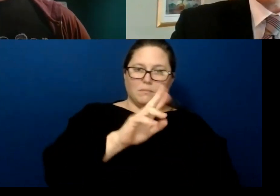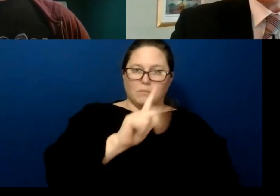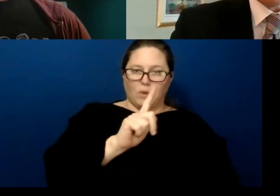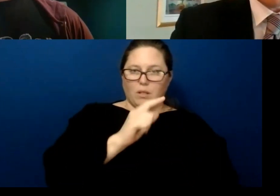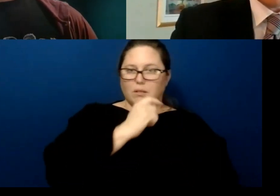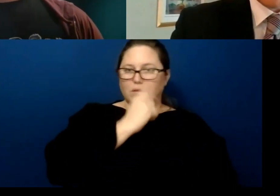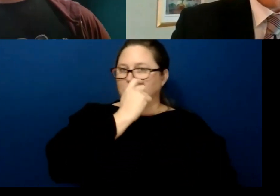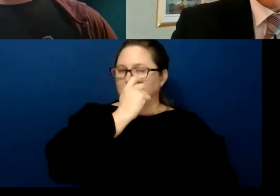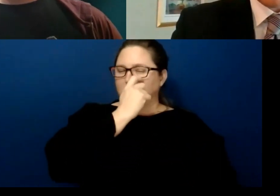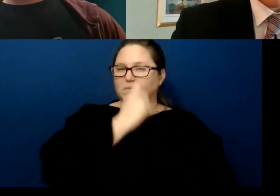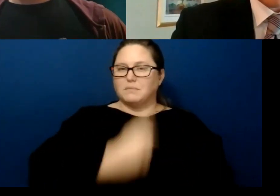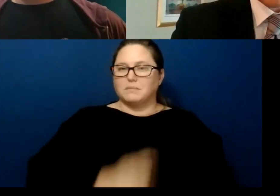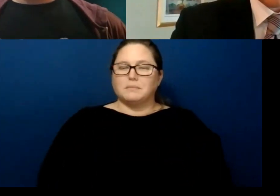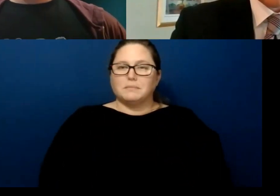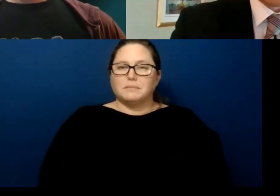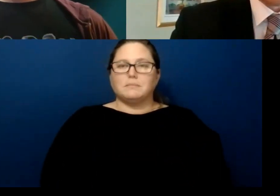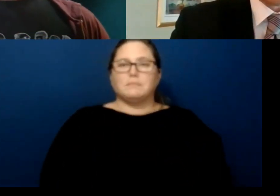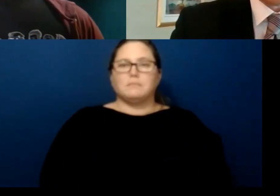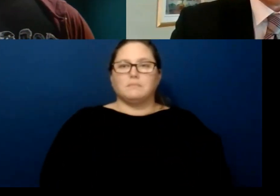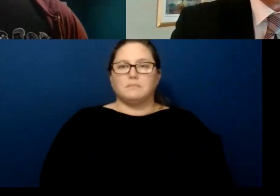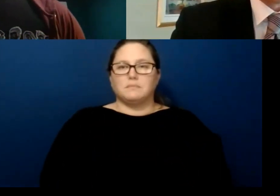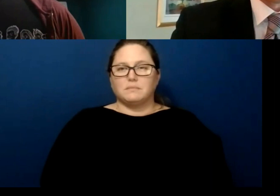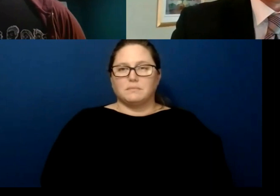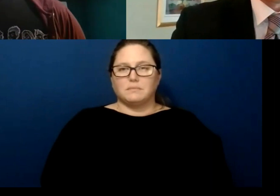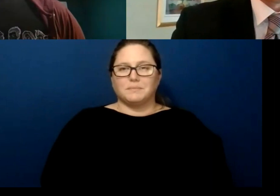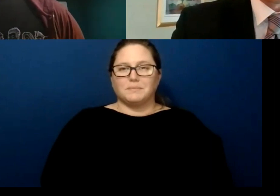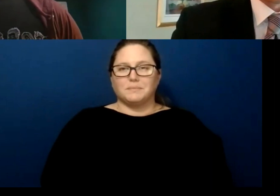go? Second.